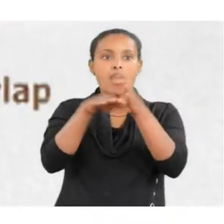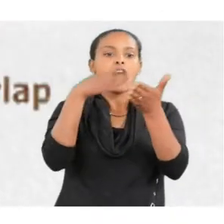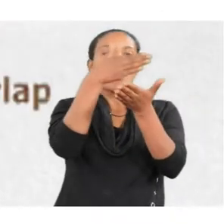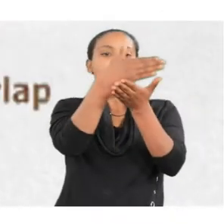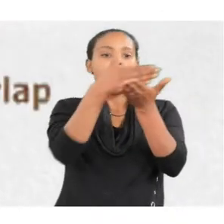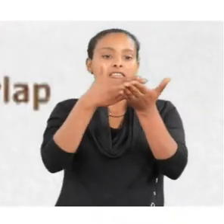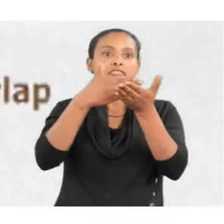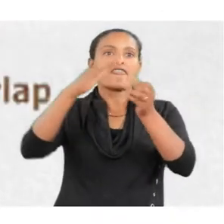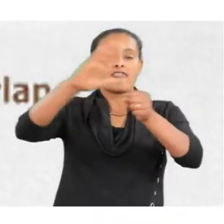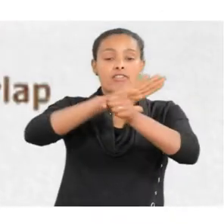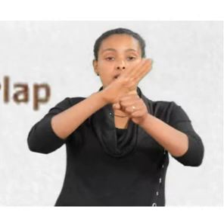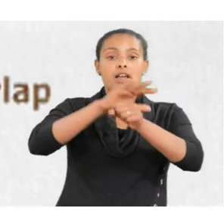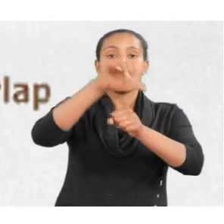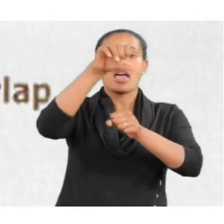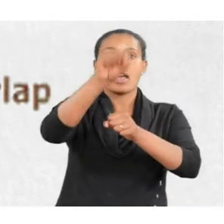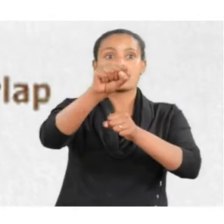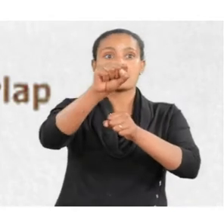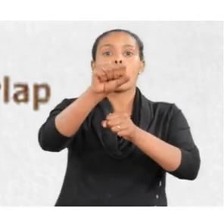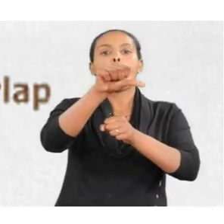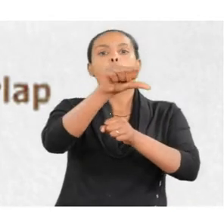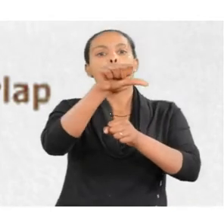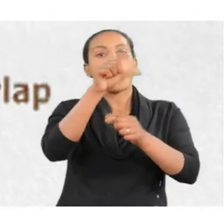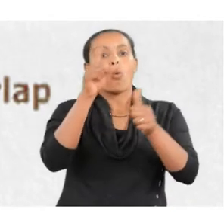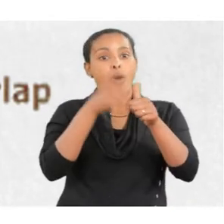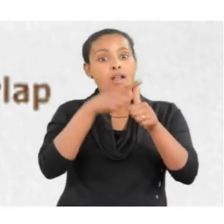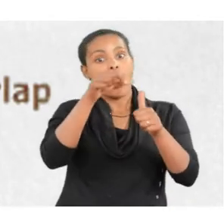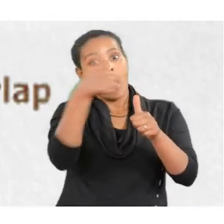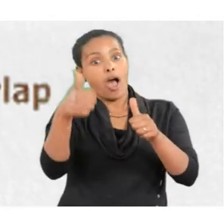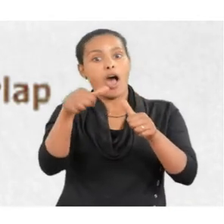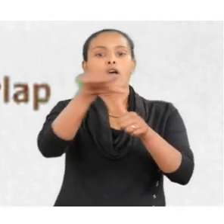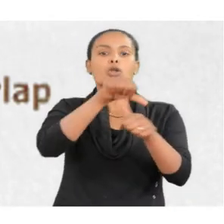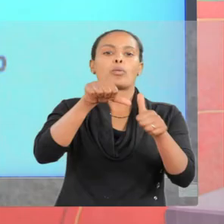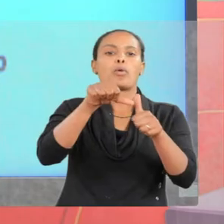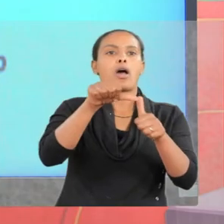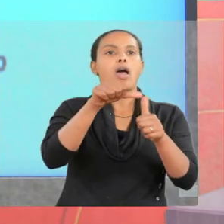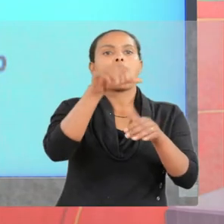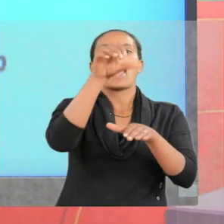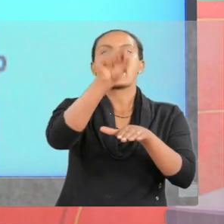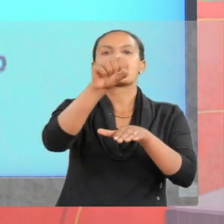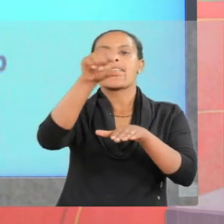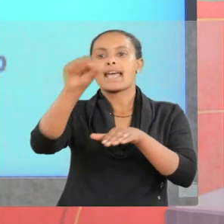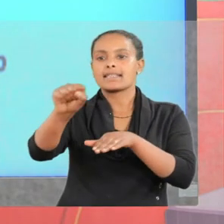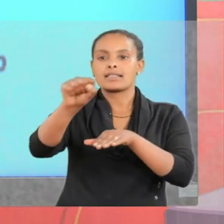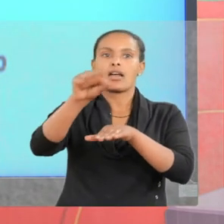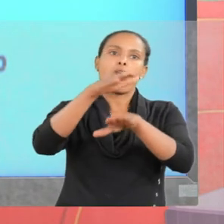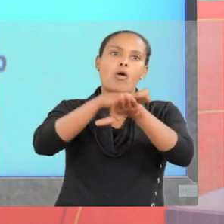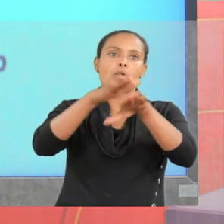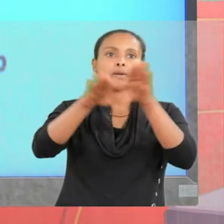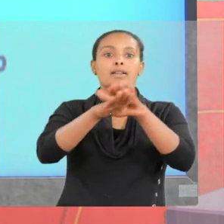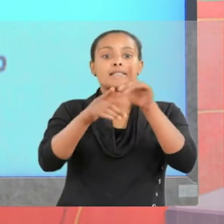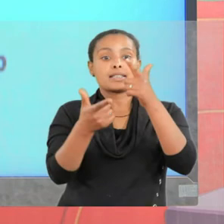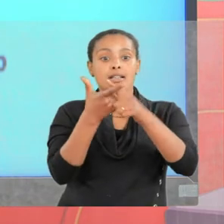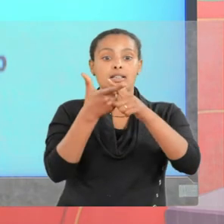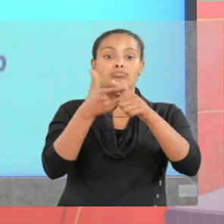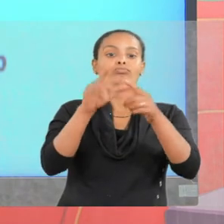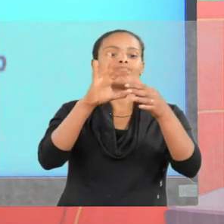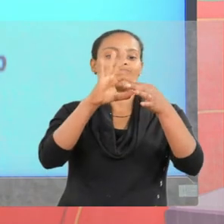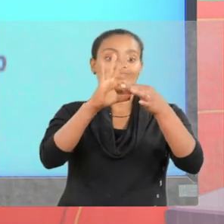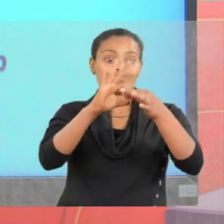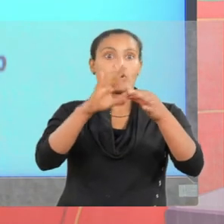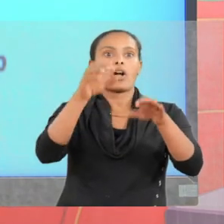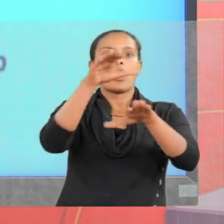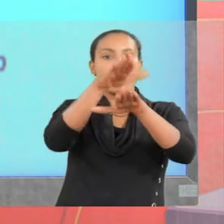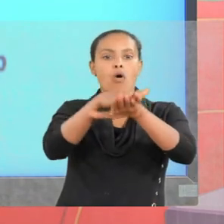half-filled S orbital of one atom overlap with S atomic orbital of the second, which is